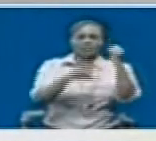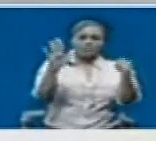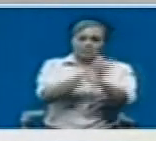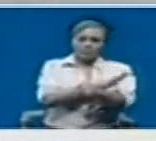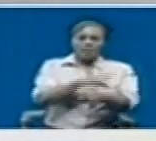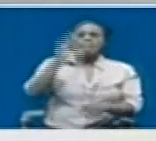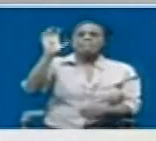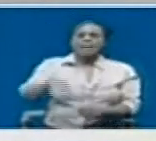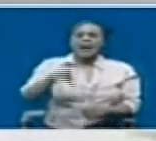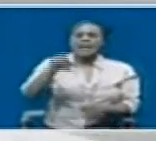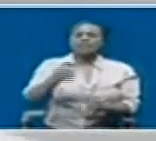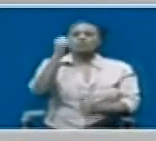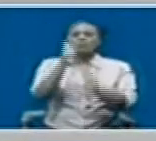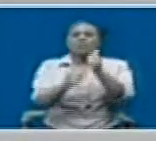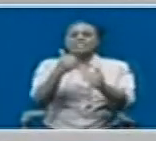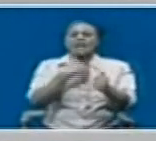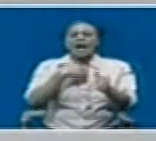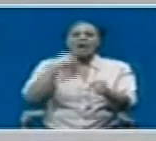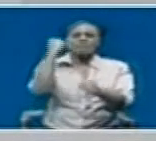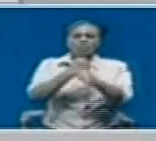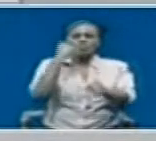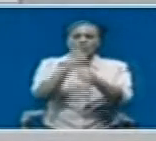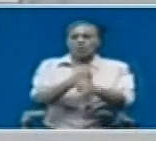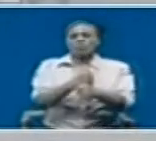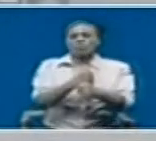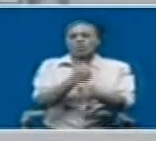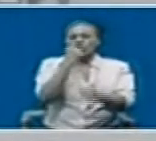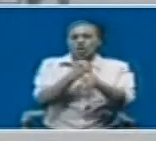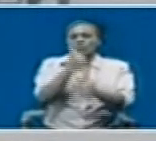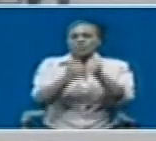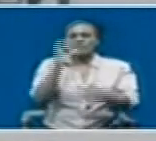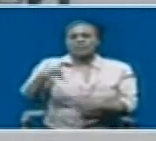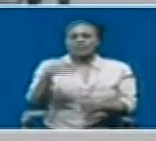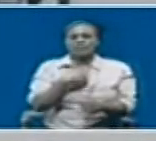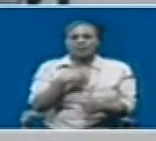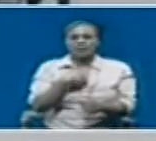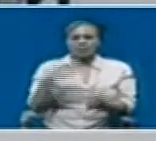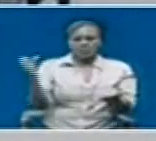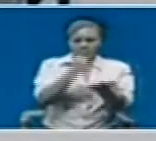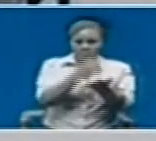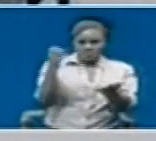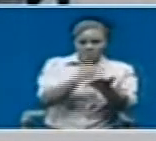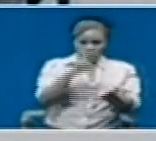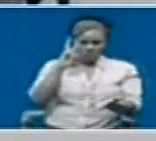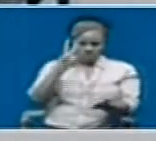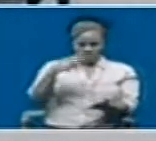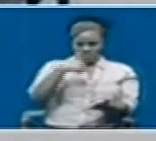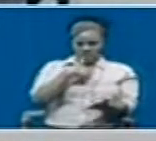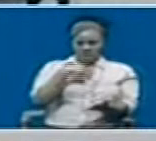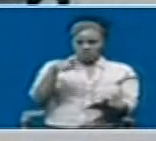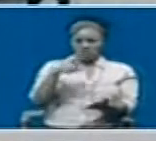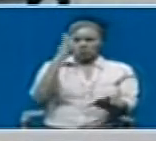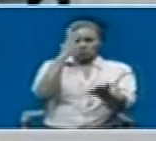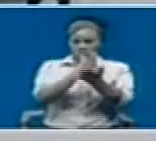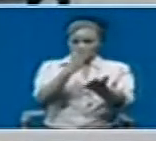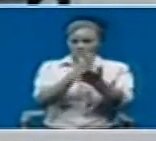most marketable professions that we're looking at in the Kenyan market today? I would say from a recruitment perspective, you certainly